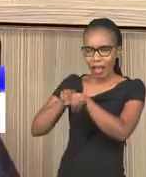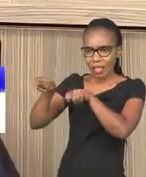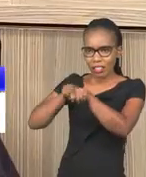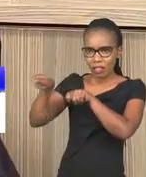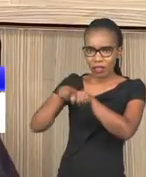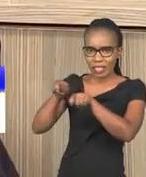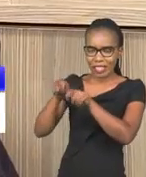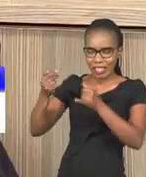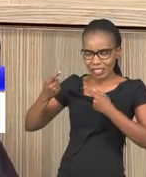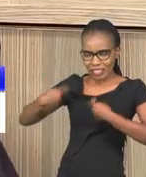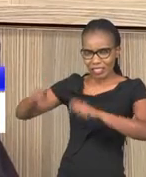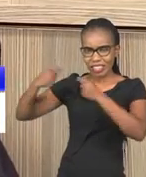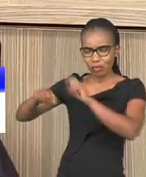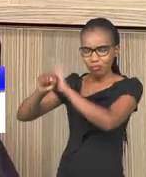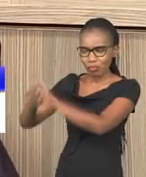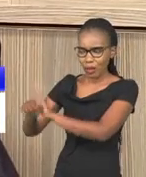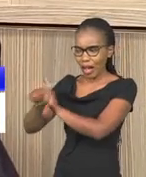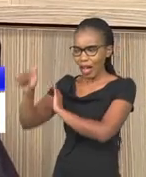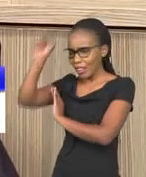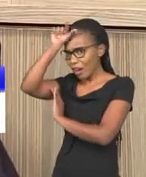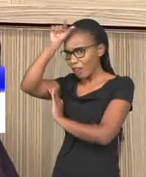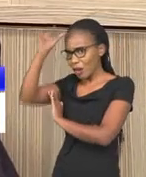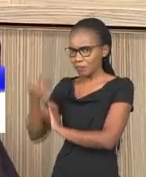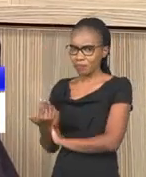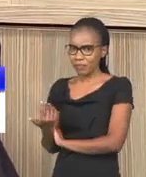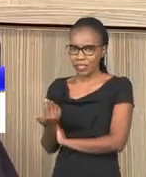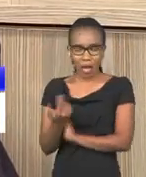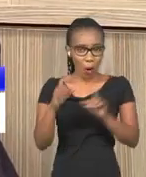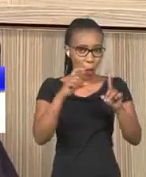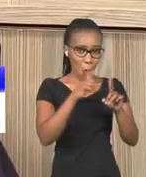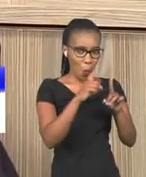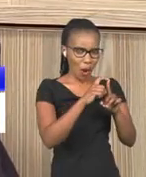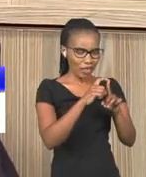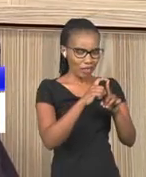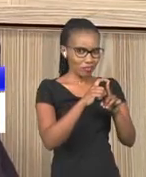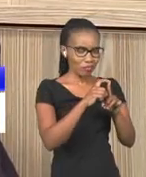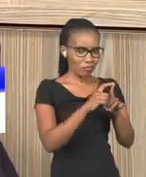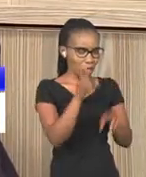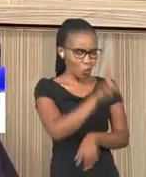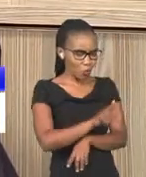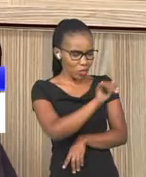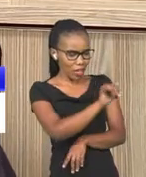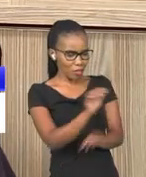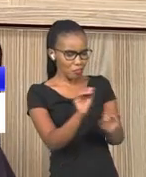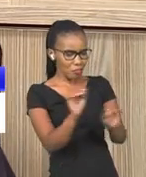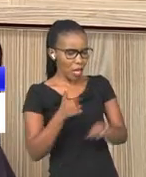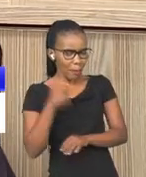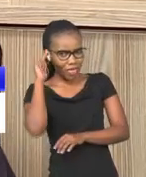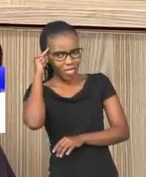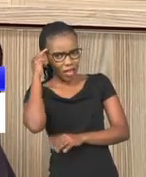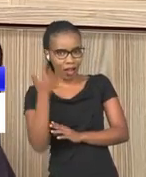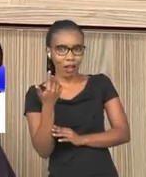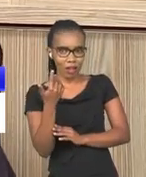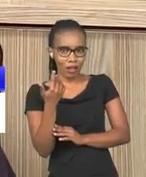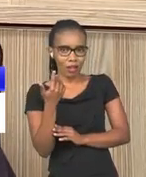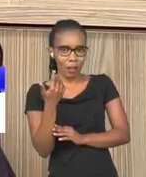government? Perhaps the word undermine is not the word that I would myself use. What I see is a